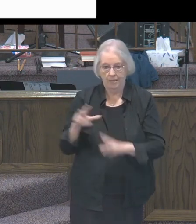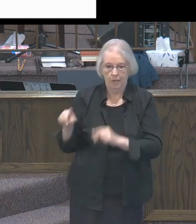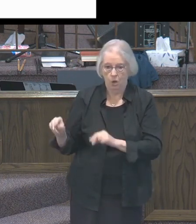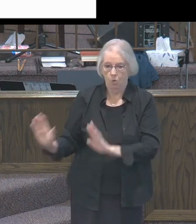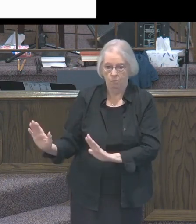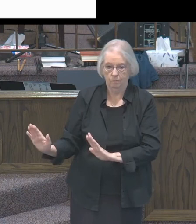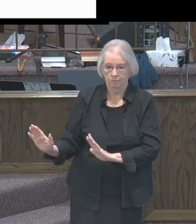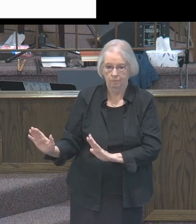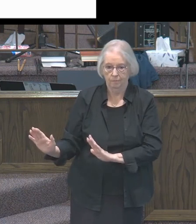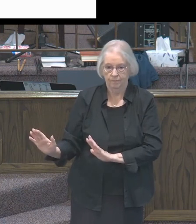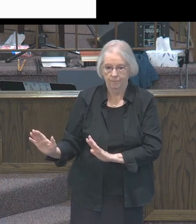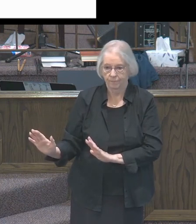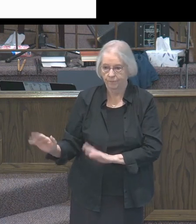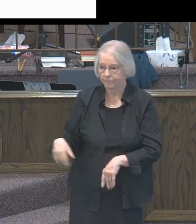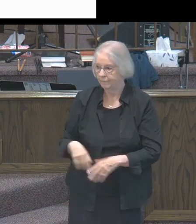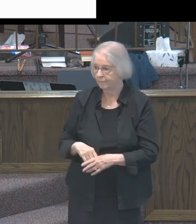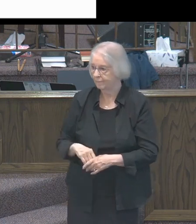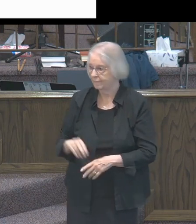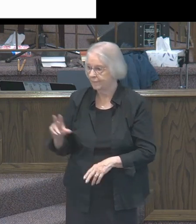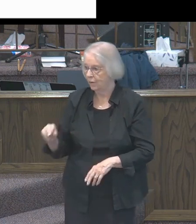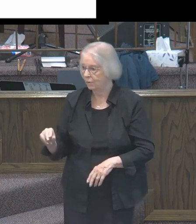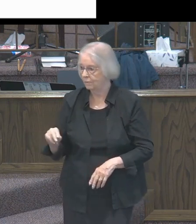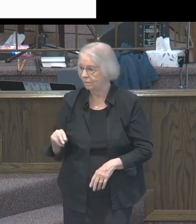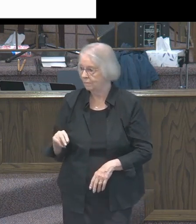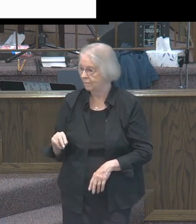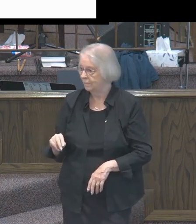is faithful. He will not allow you to be